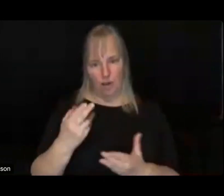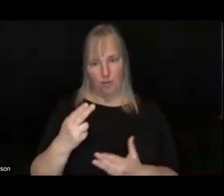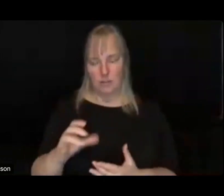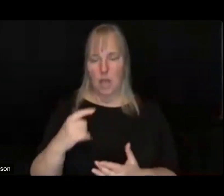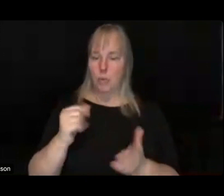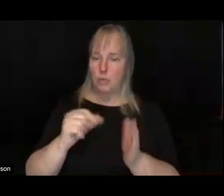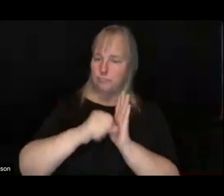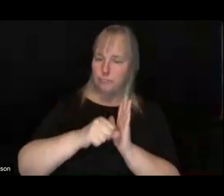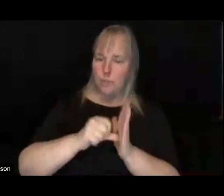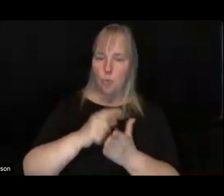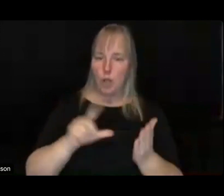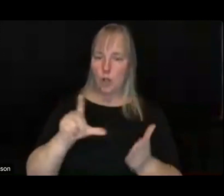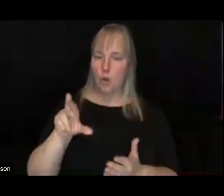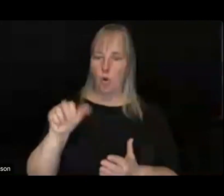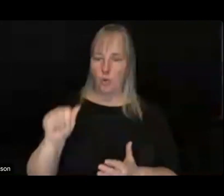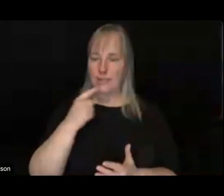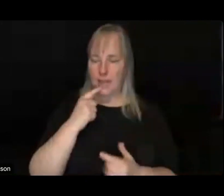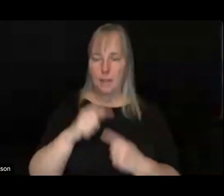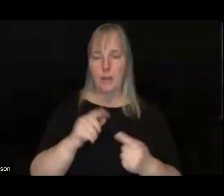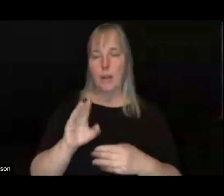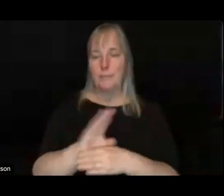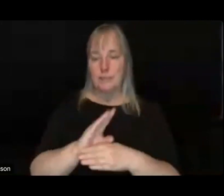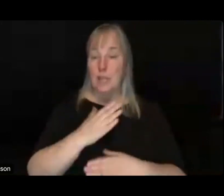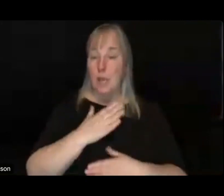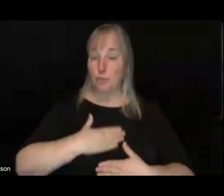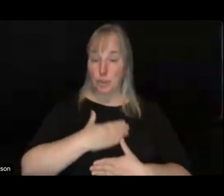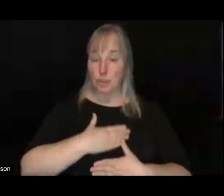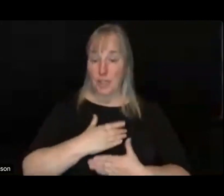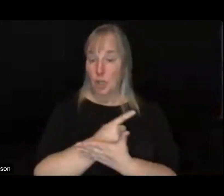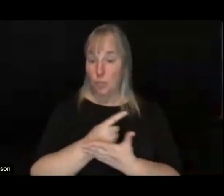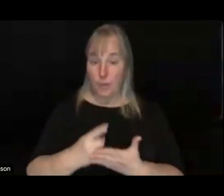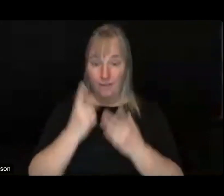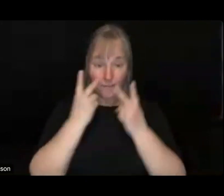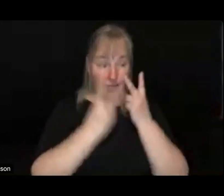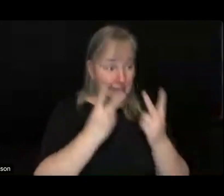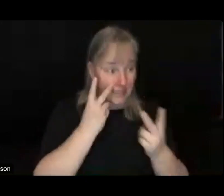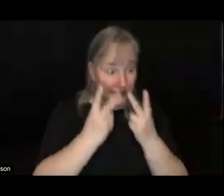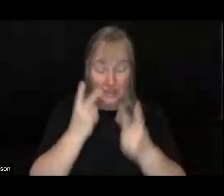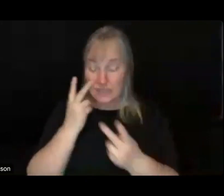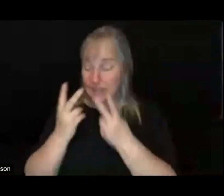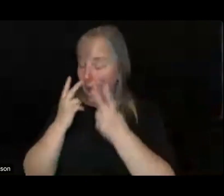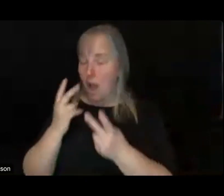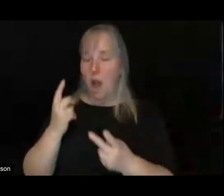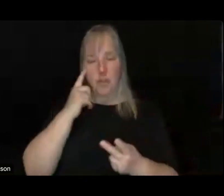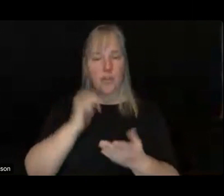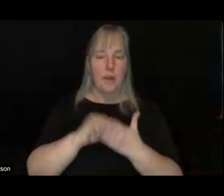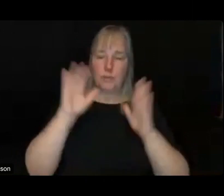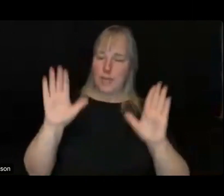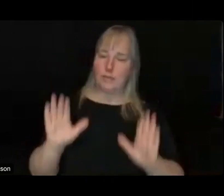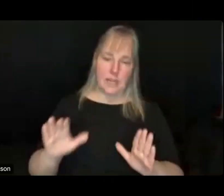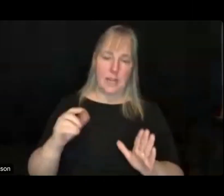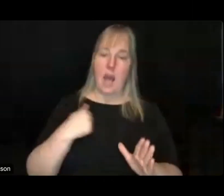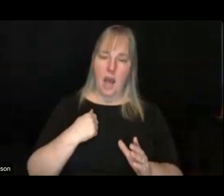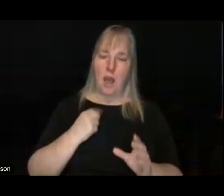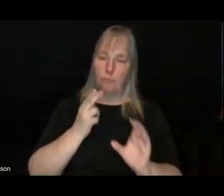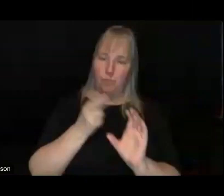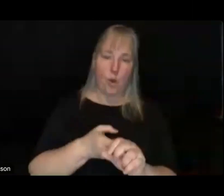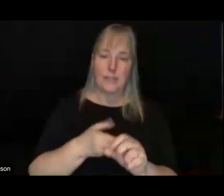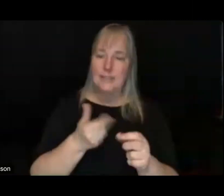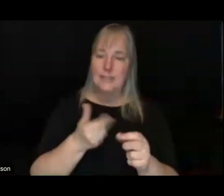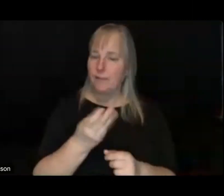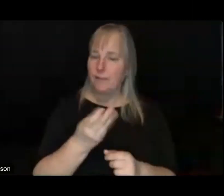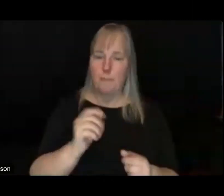about the Business Appreciation Week visits. I thought they were outstanding. I went on several myself, and the issues we are hearing in